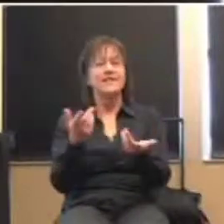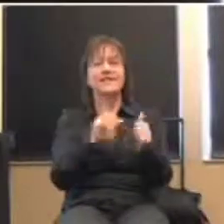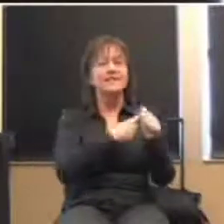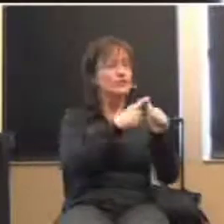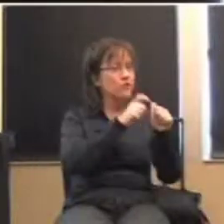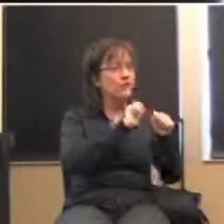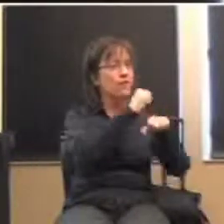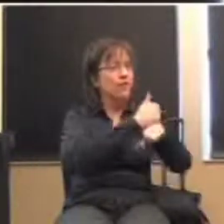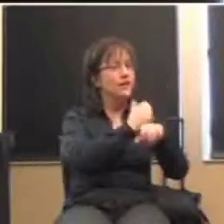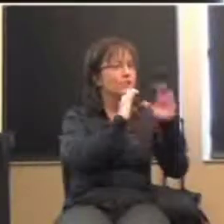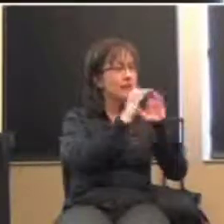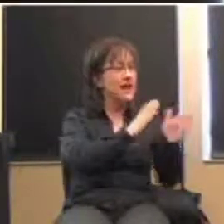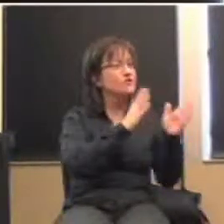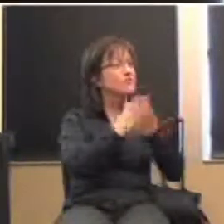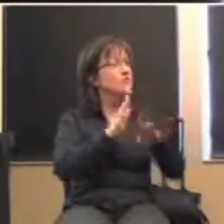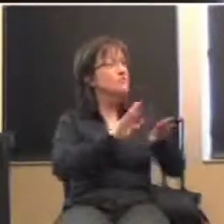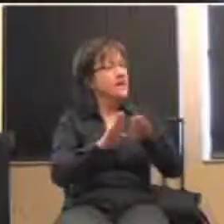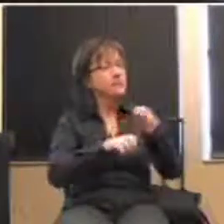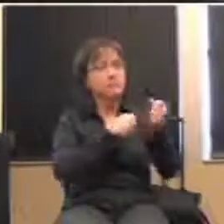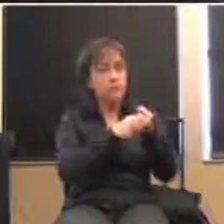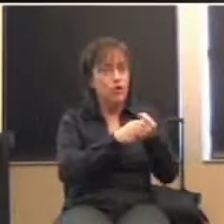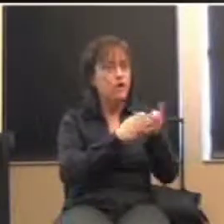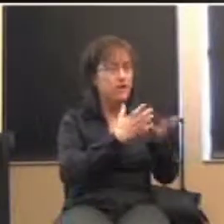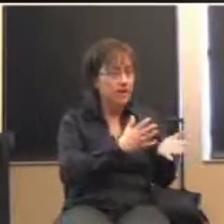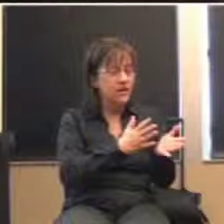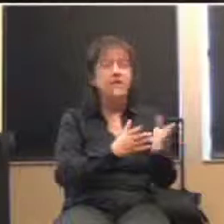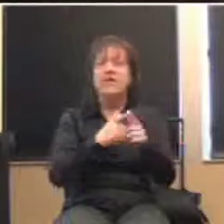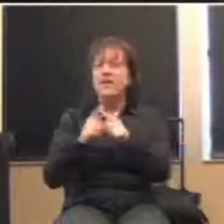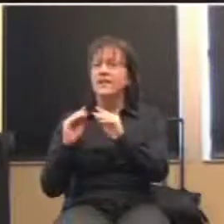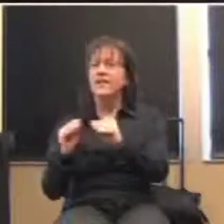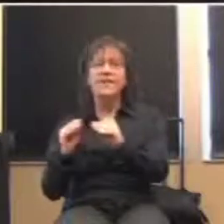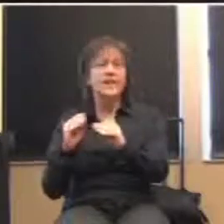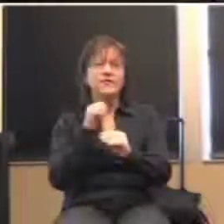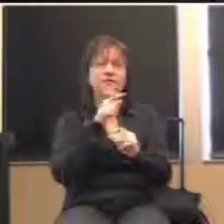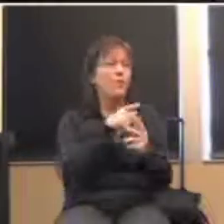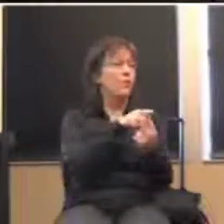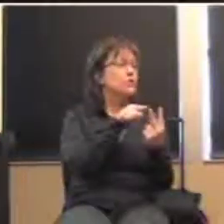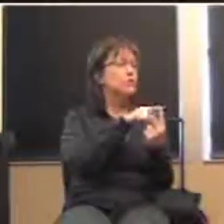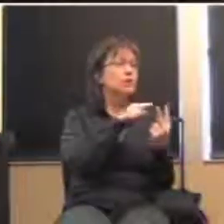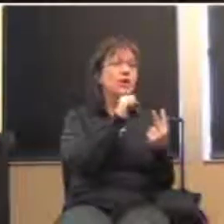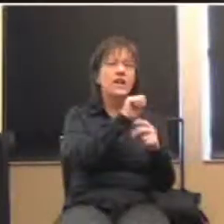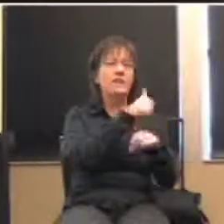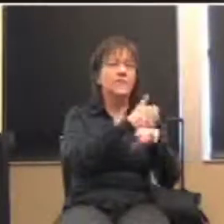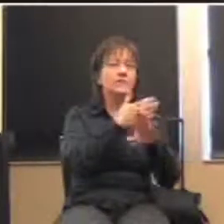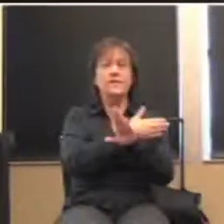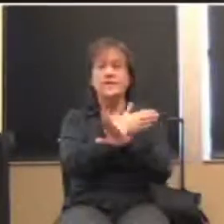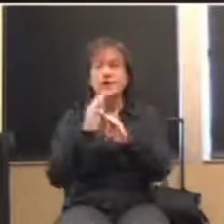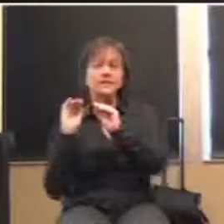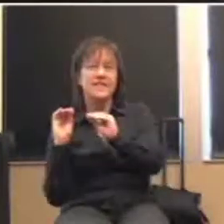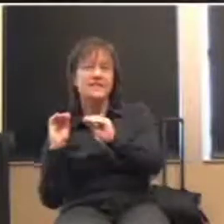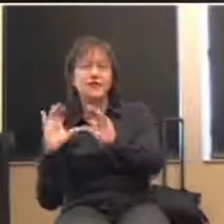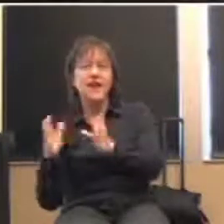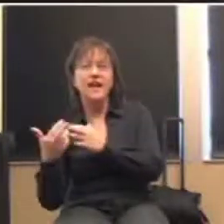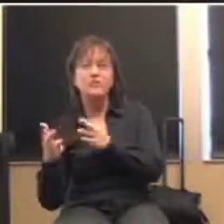in place, we're probably not going to get too far with our academics. Does that make sense?